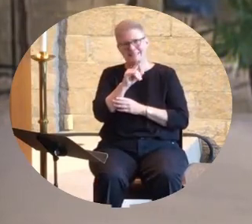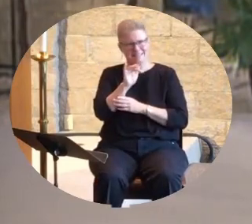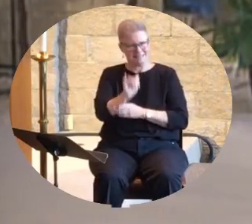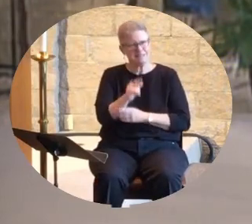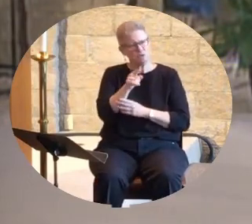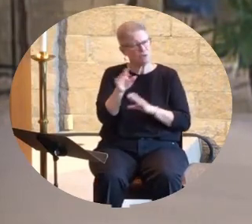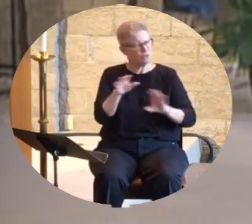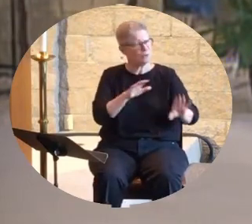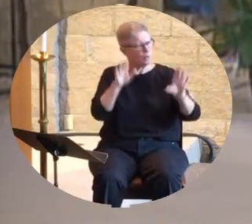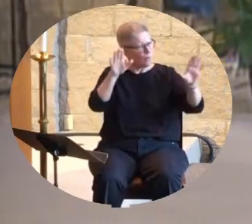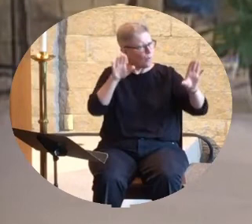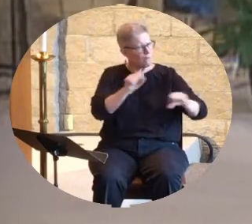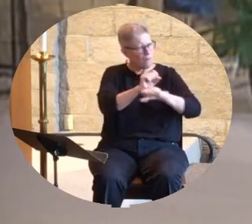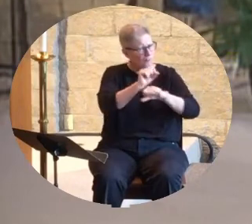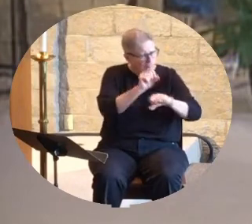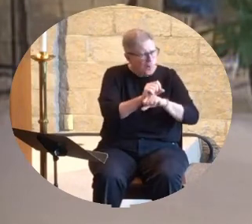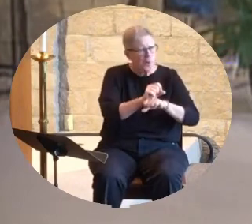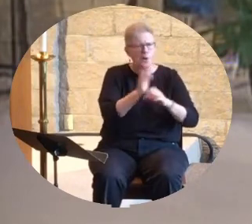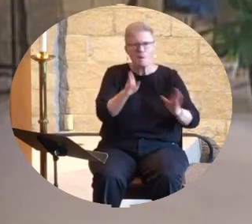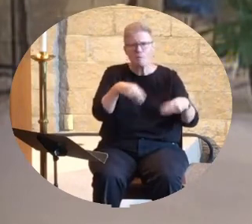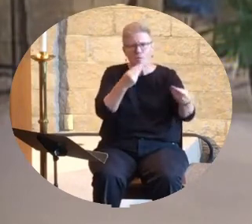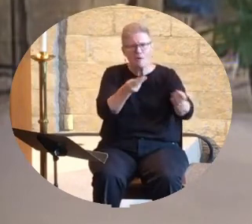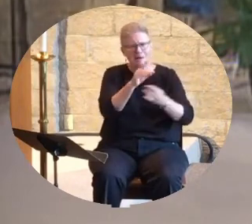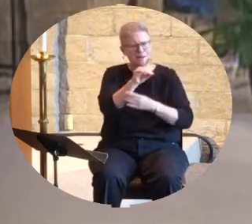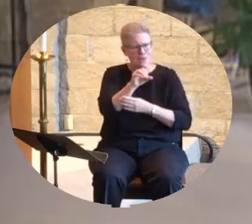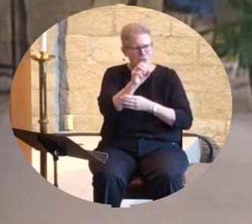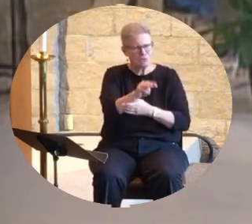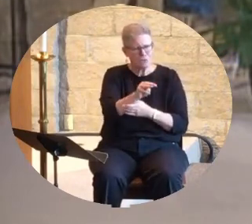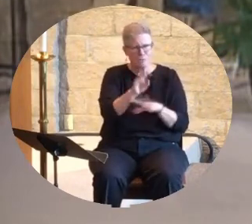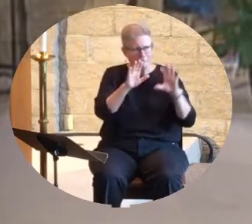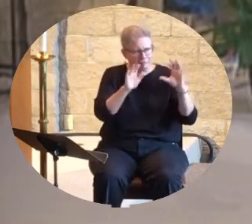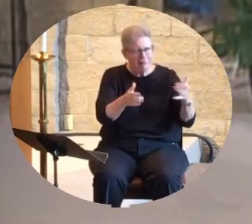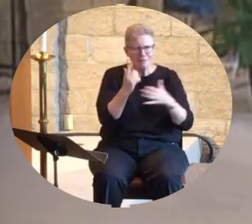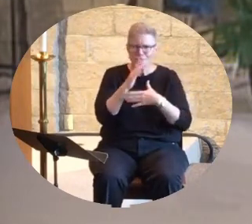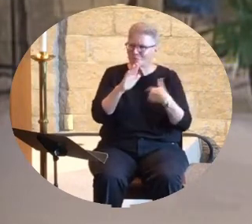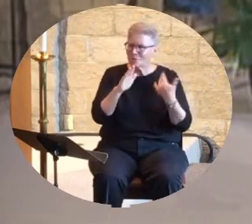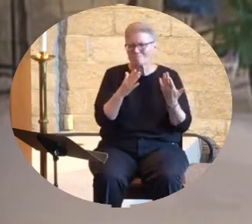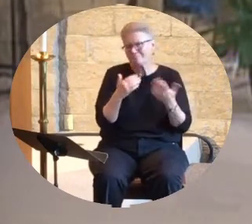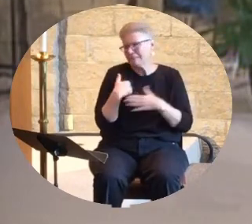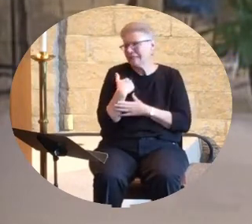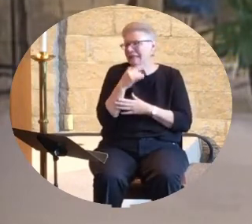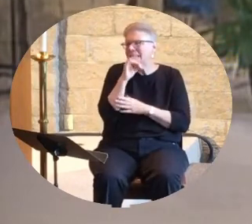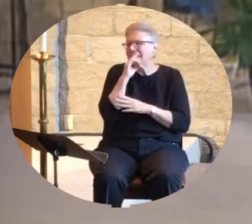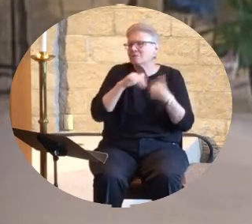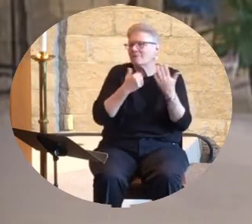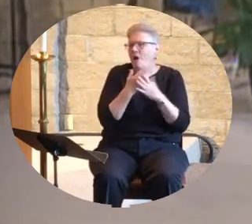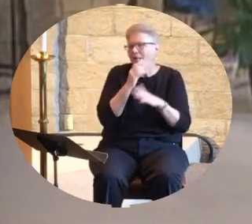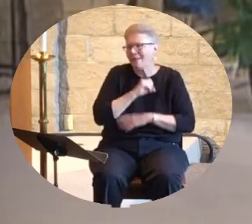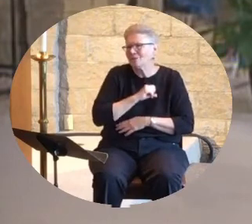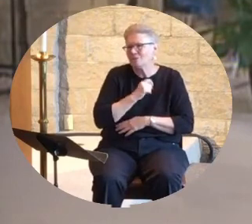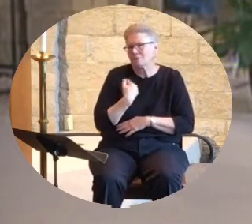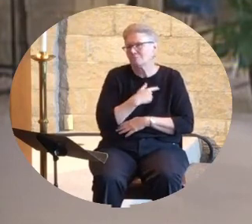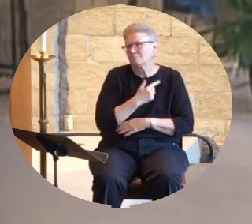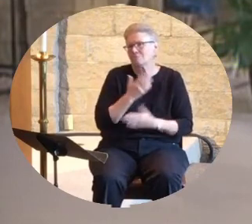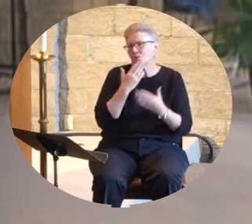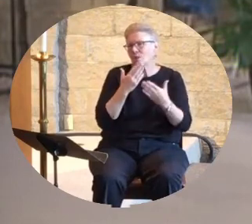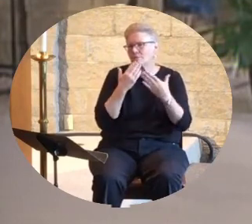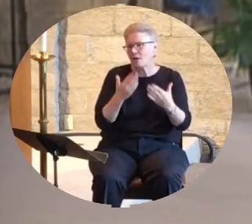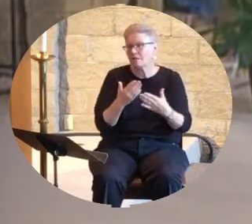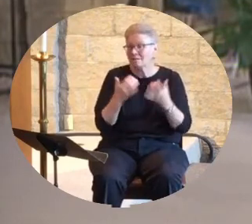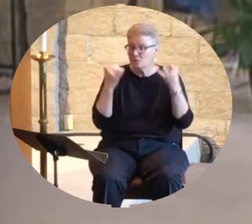providing Zoom virtual classes for our youth of all ages, and we're grateful for that. So let us close